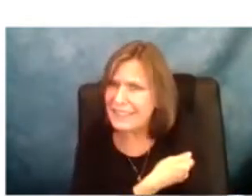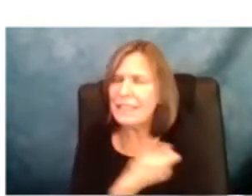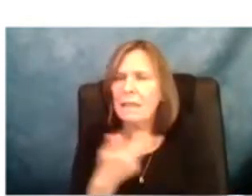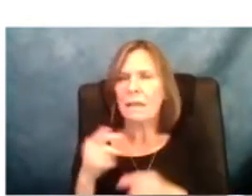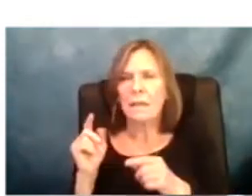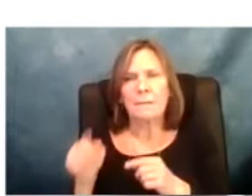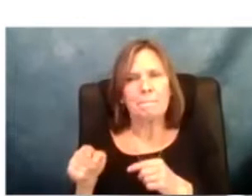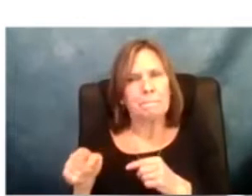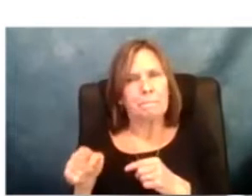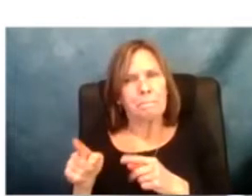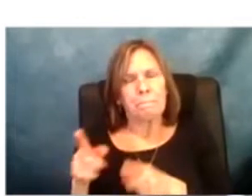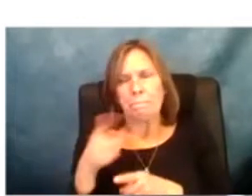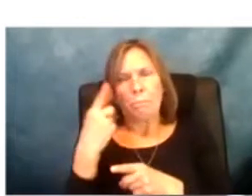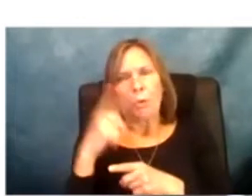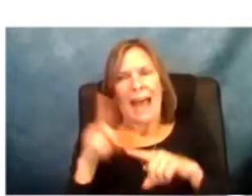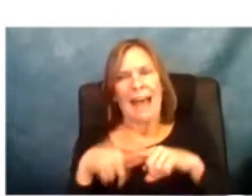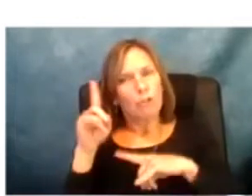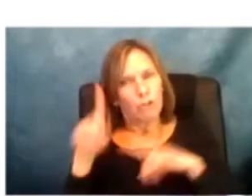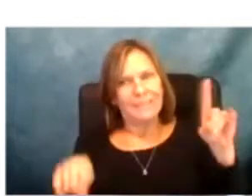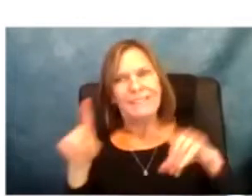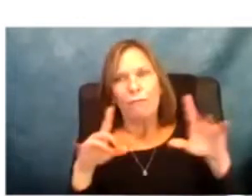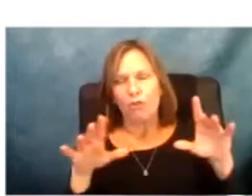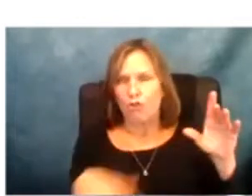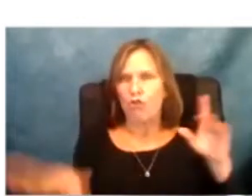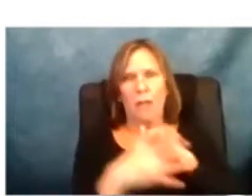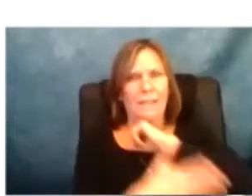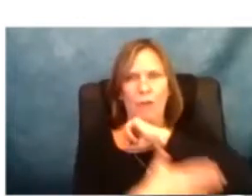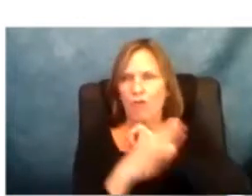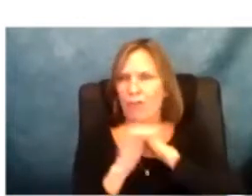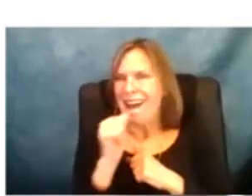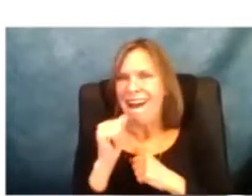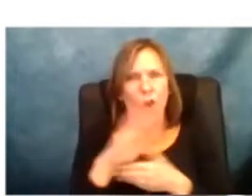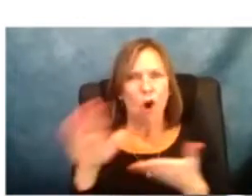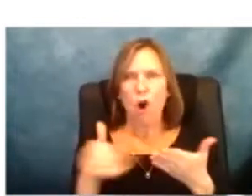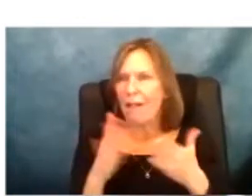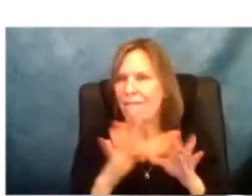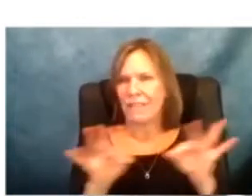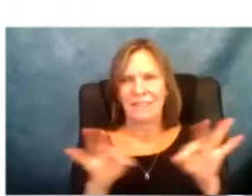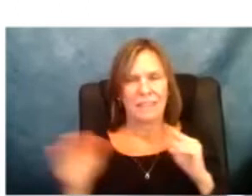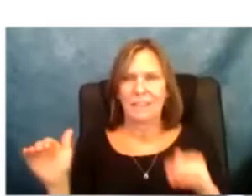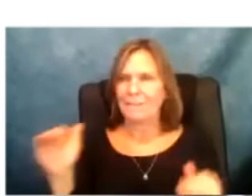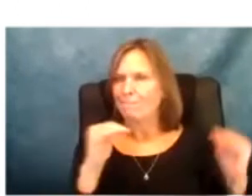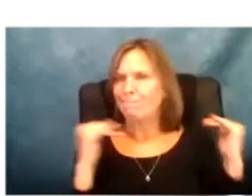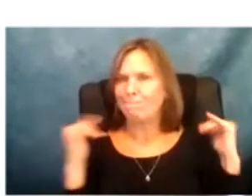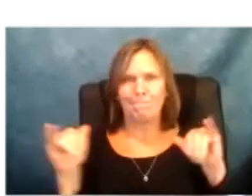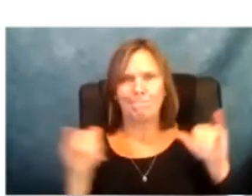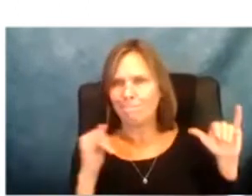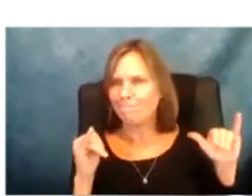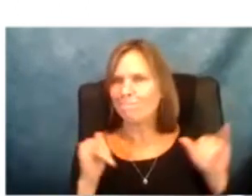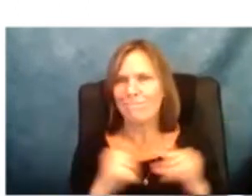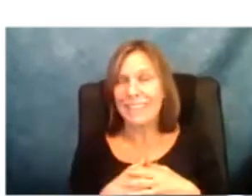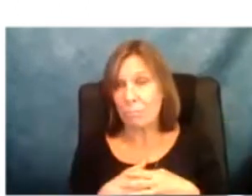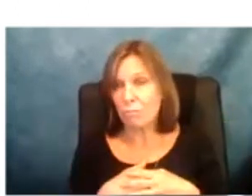different across the country, and not every facility is like that. And so some questions we've wondered, like, right,